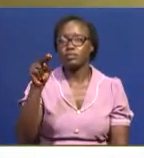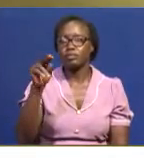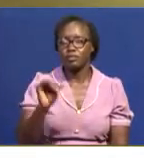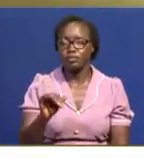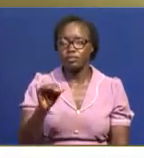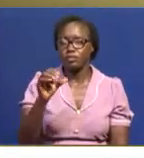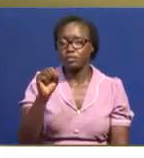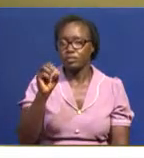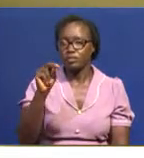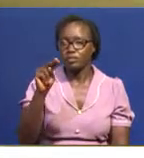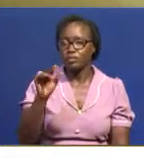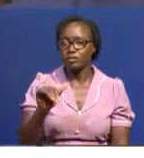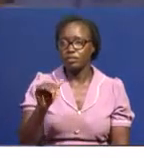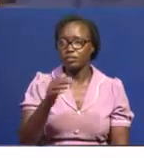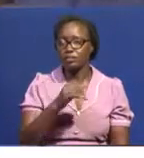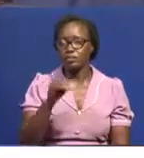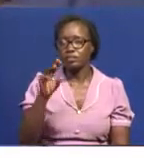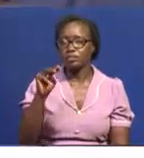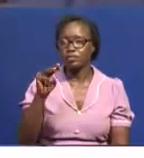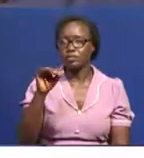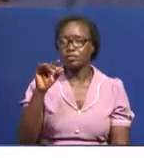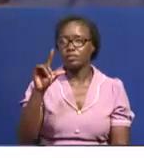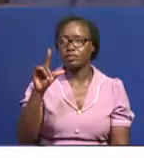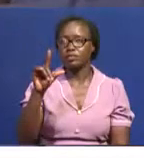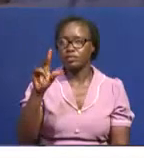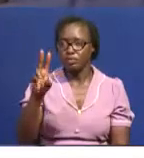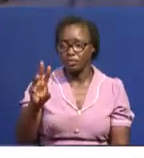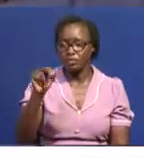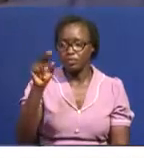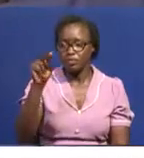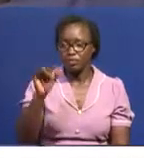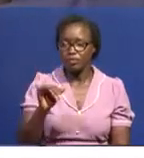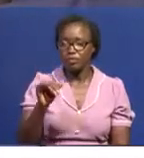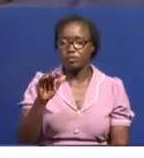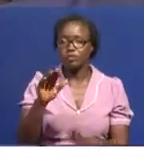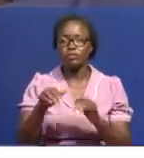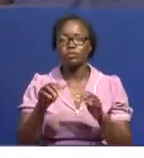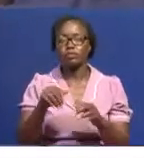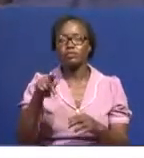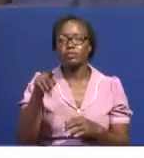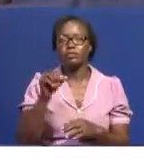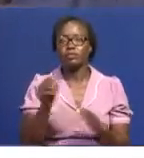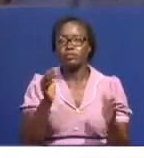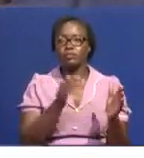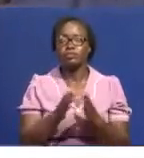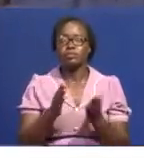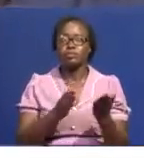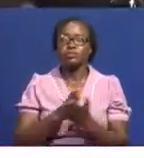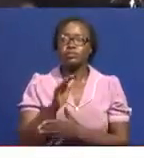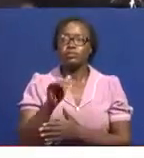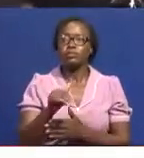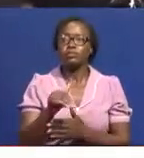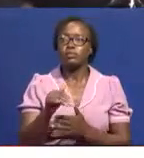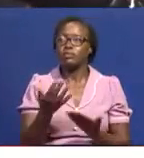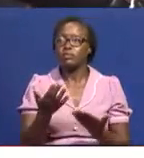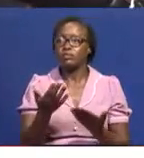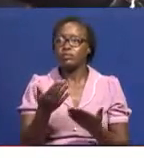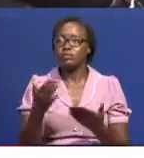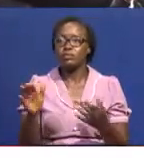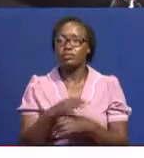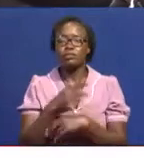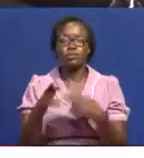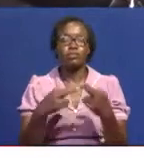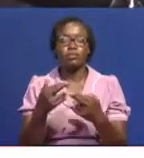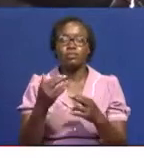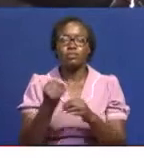is still on. This is according to Agriculture Principal Secretary, who says the plan is to ensure the millers are fully revived